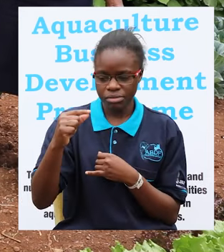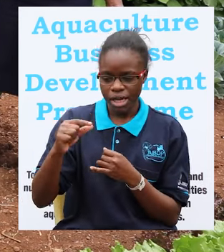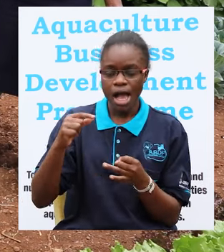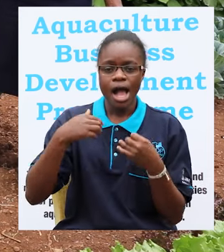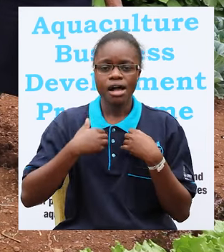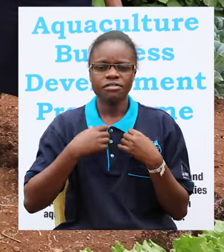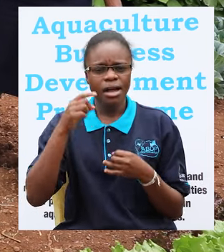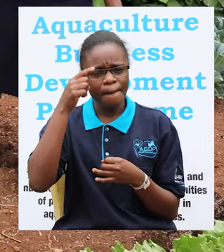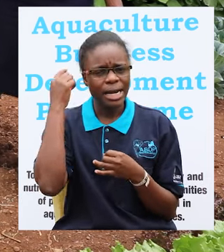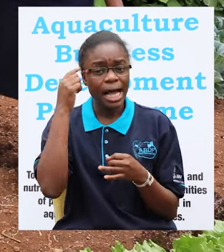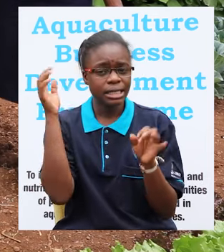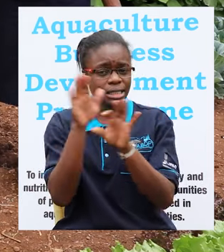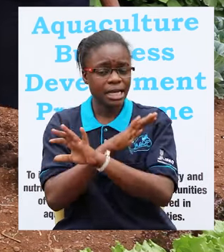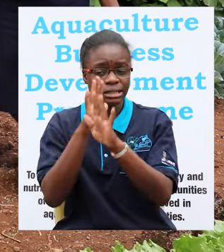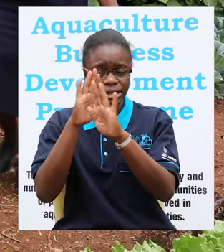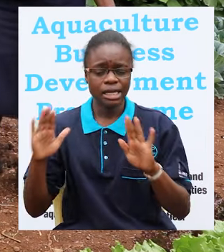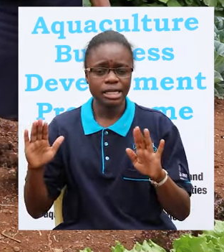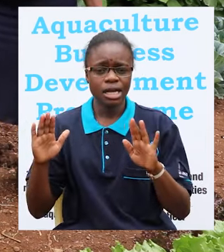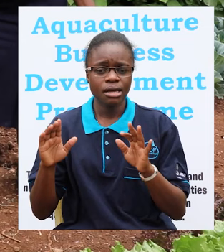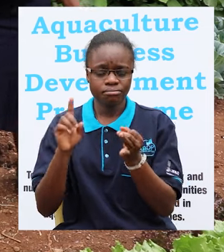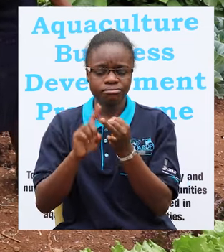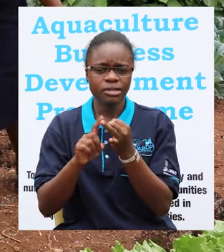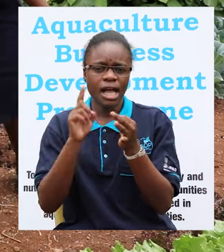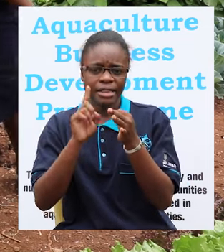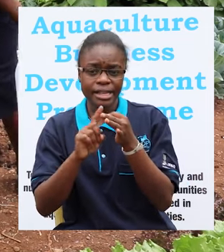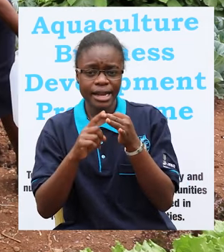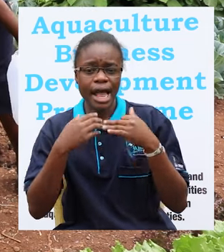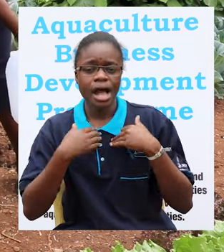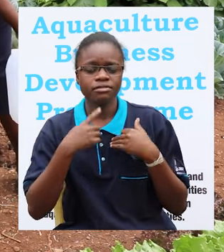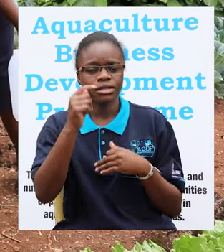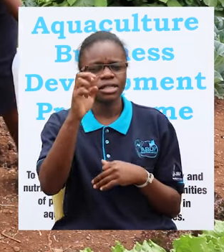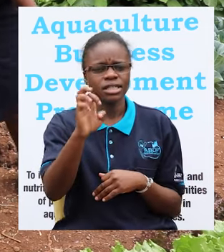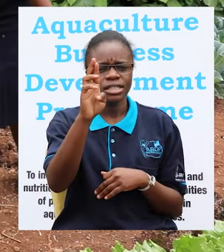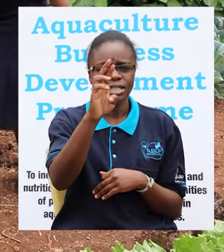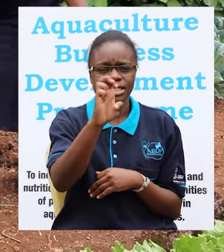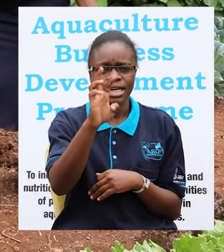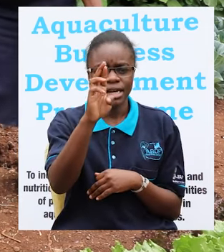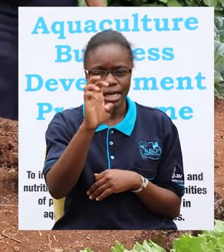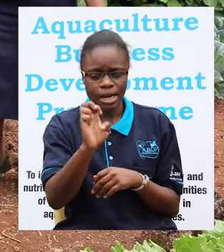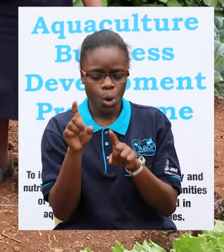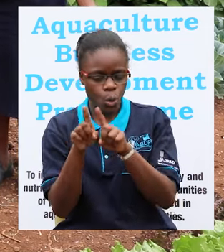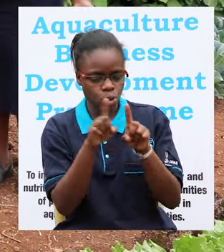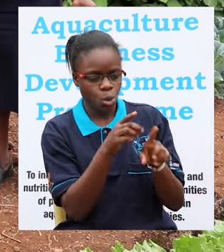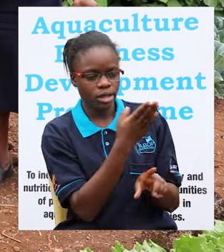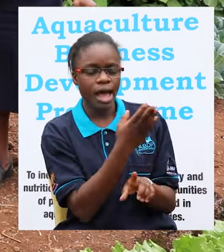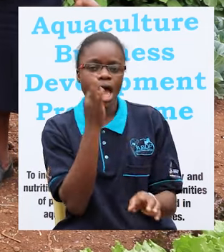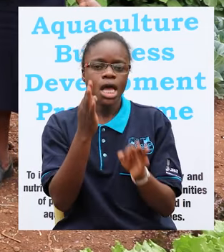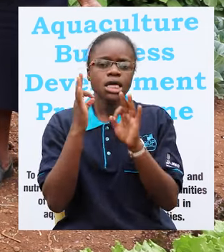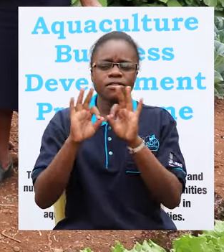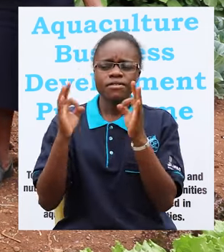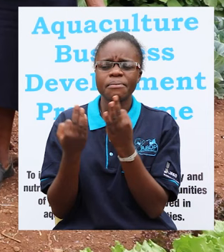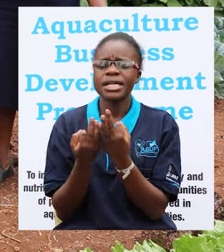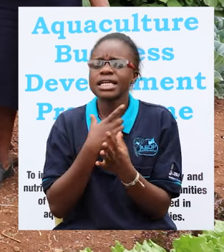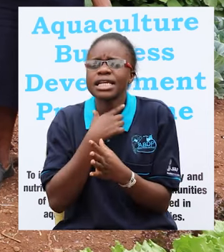have the black nightshade, and we have the terere down here. So depending on what the